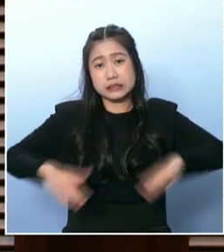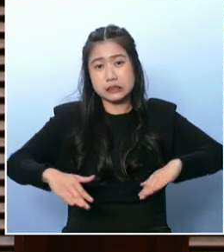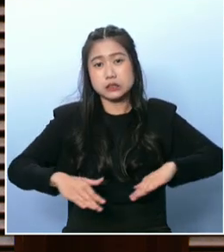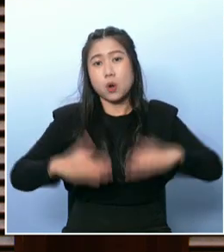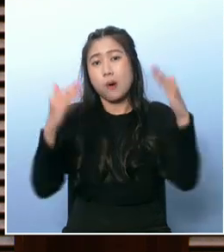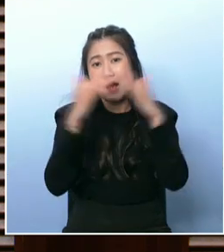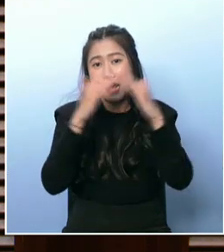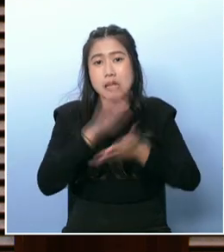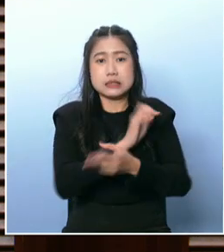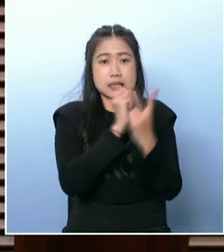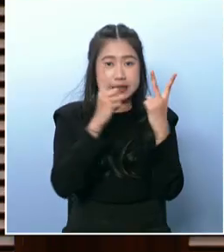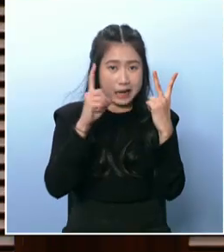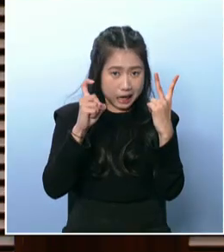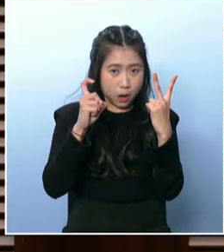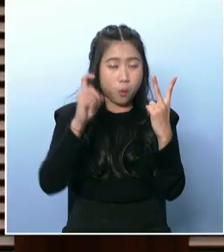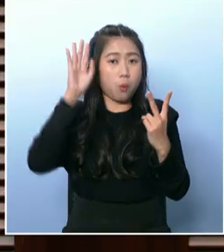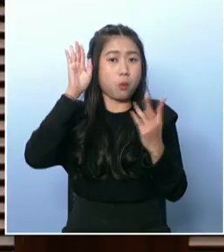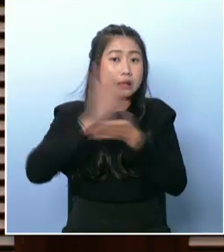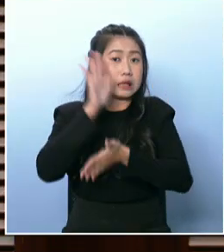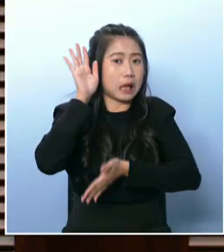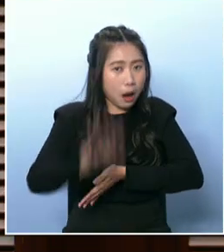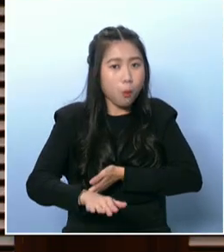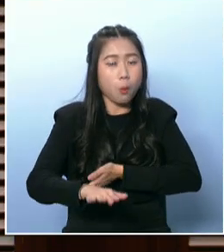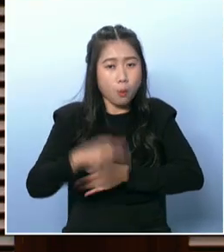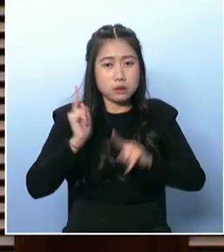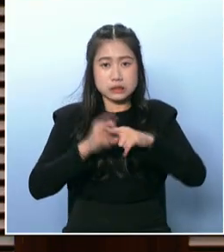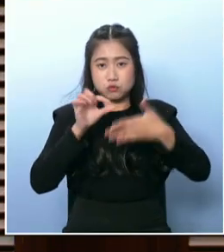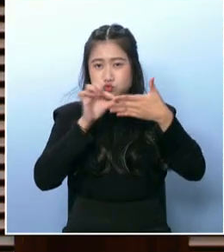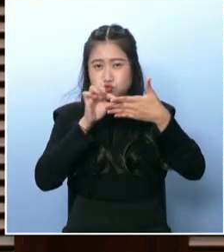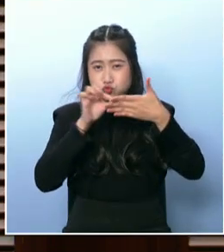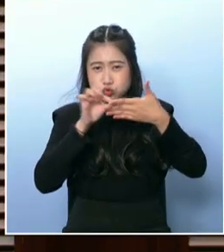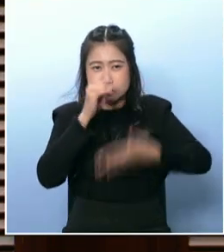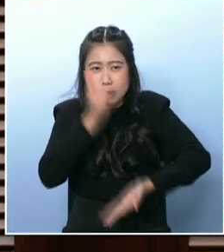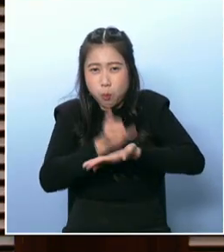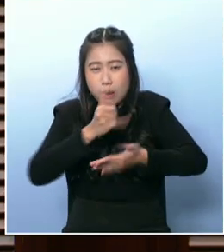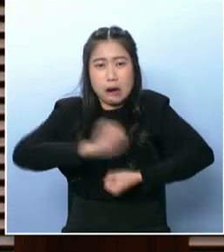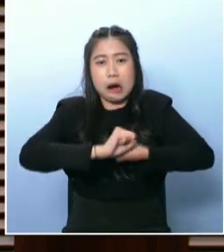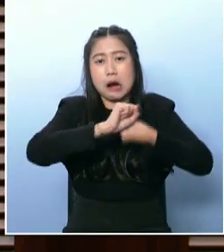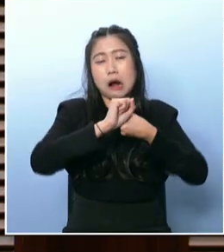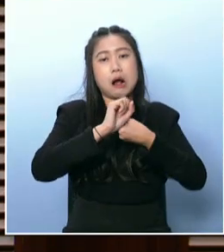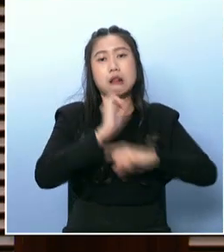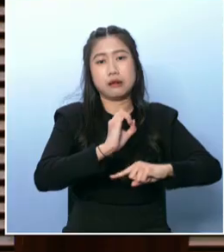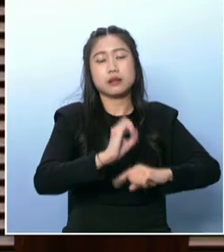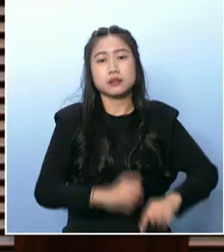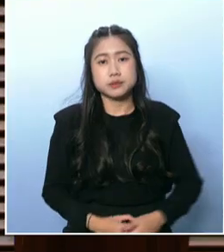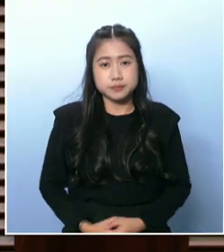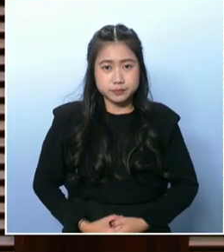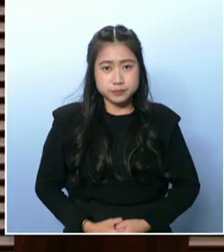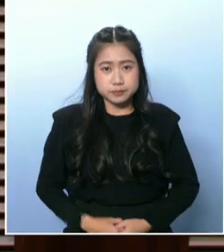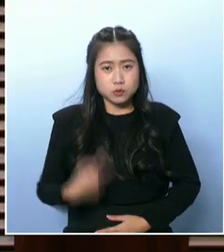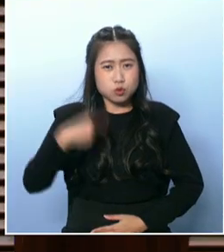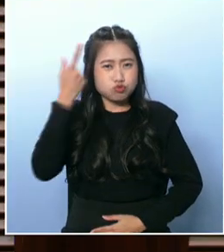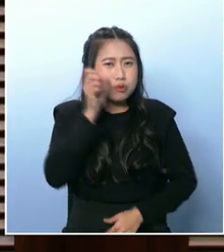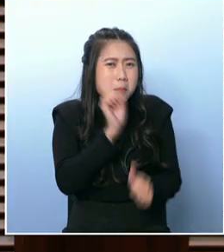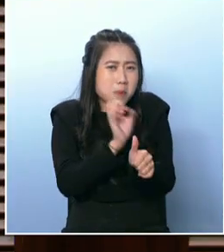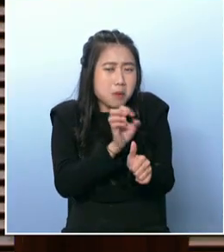the mildly mentally handicapped children hostels, the number of places have not